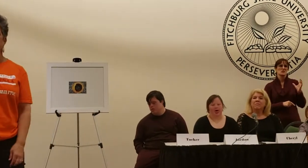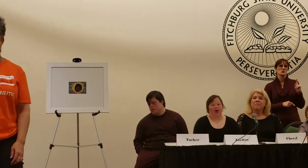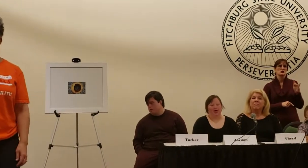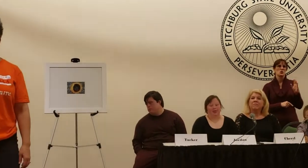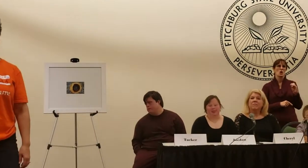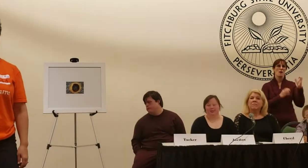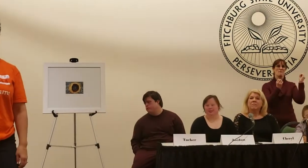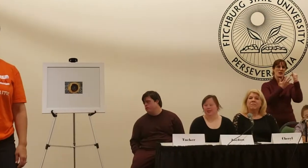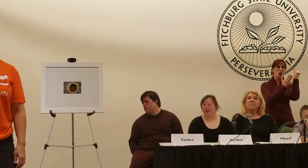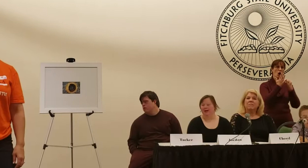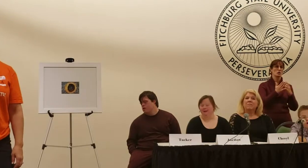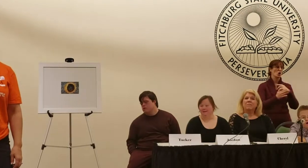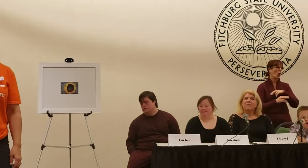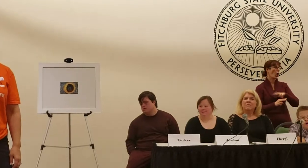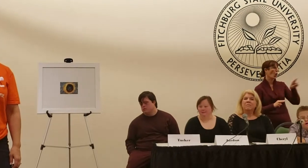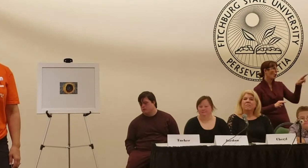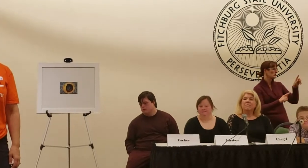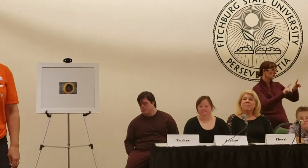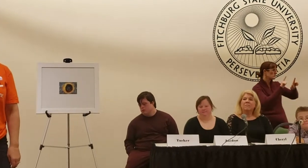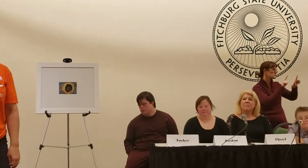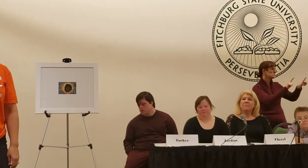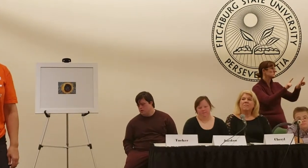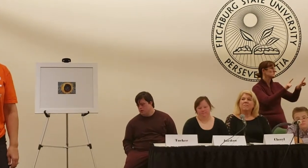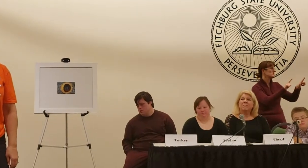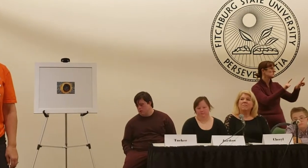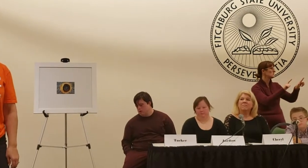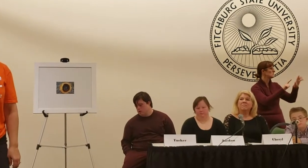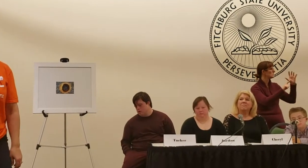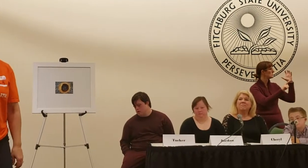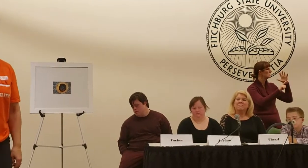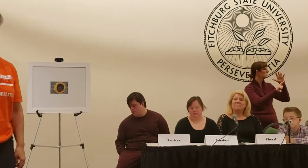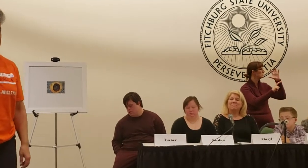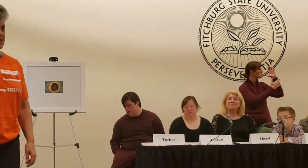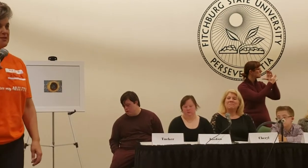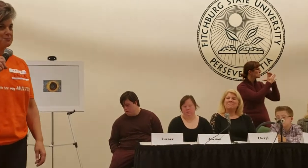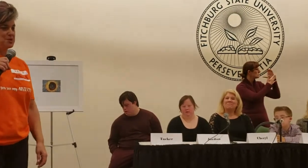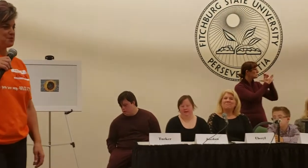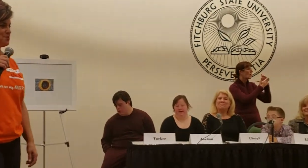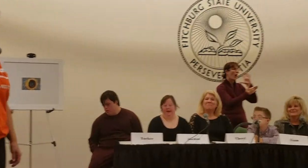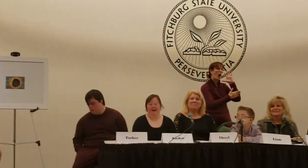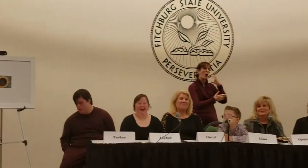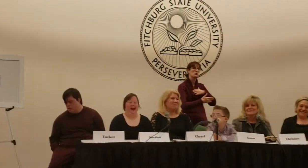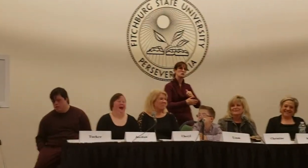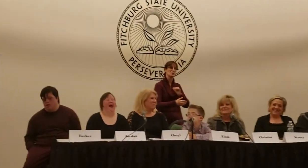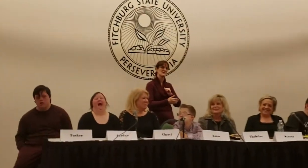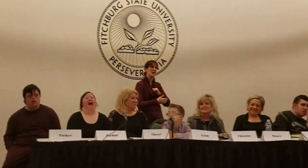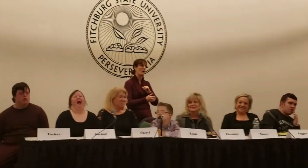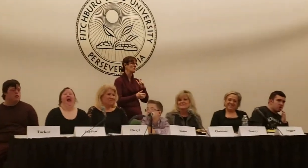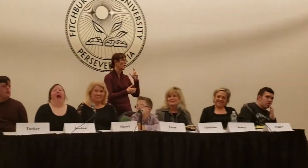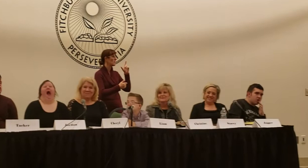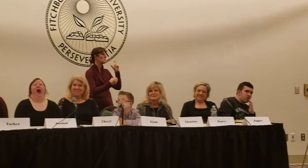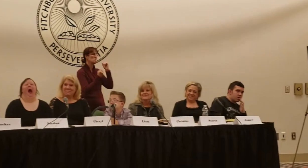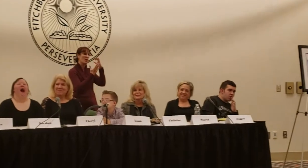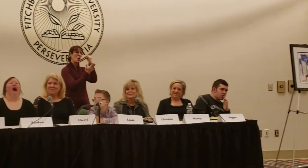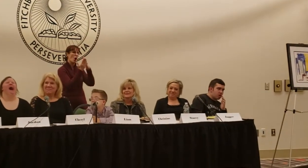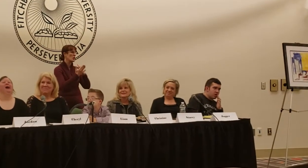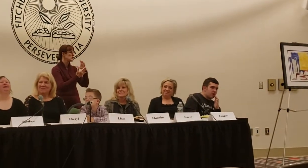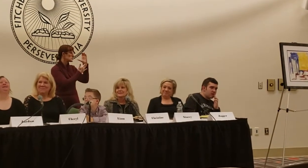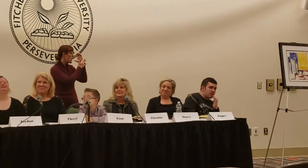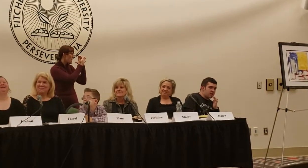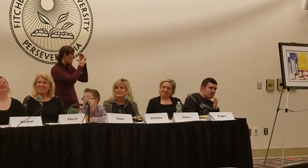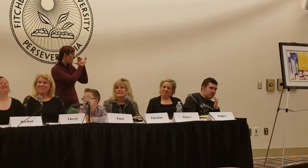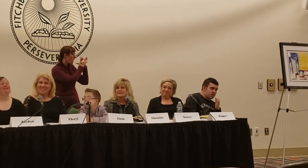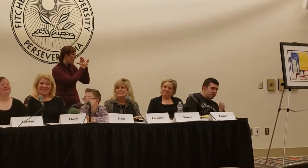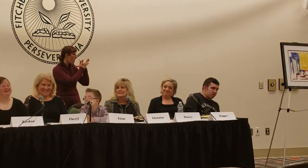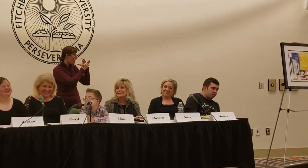looked at Jordan, and said, this is one of those moments when I wish I had painted this myself. It was a pretty cool moment. Cheryl and I were both like, did you